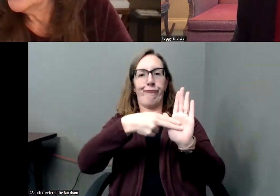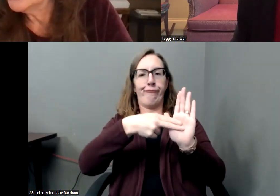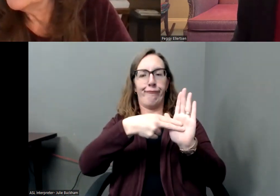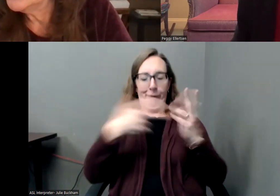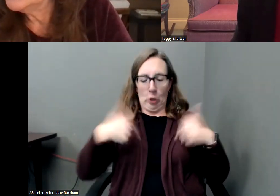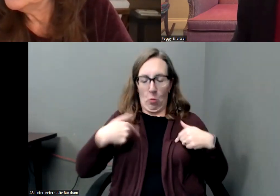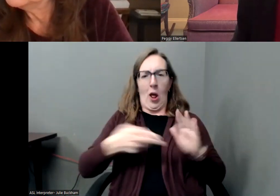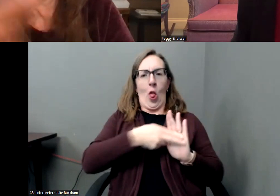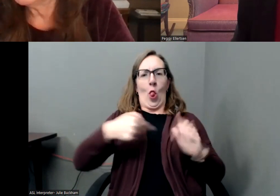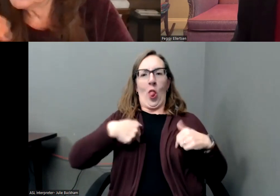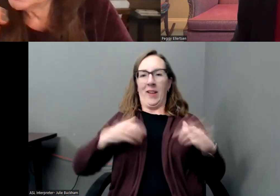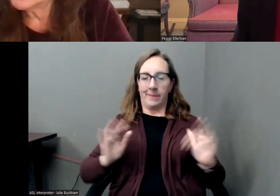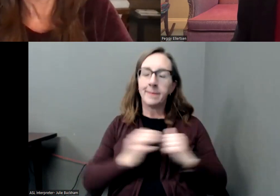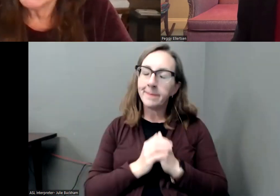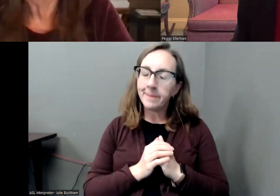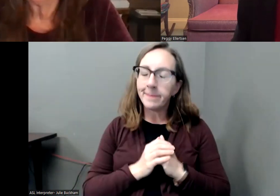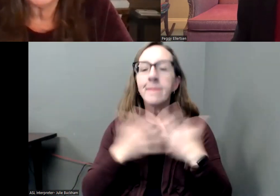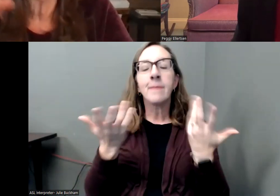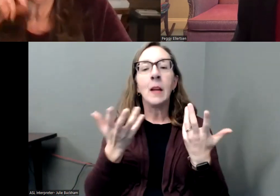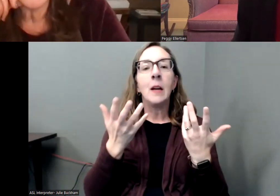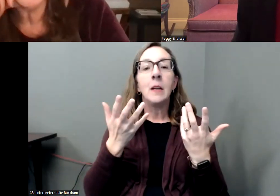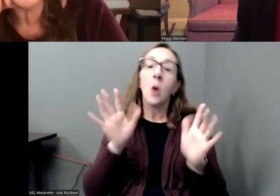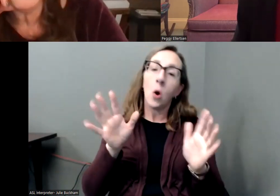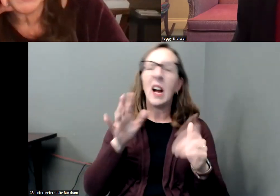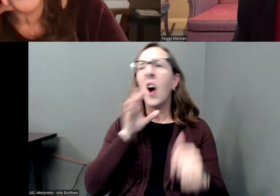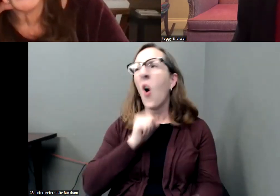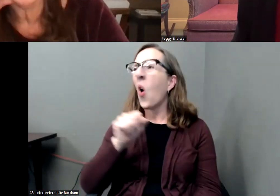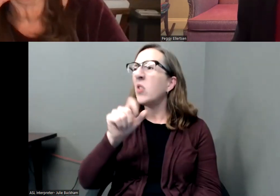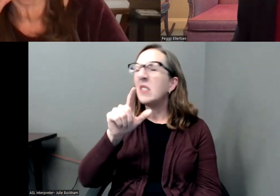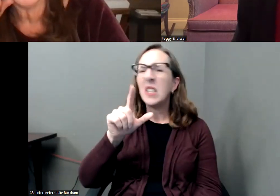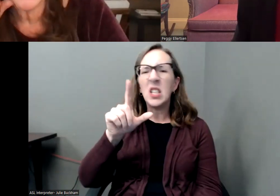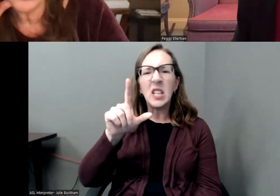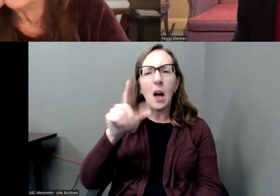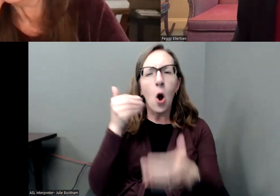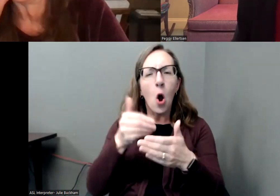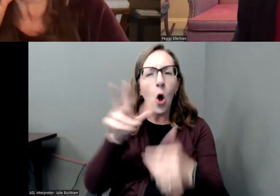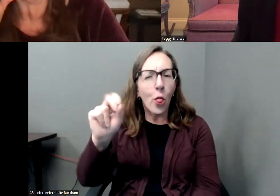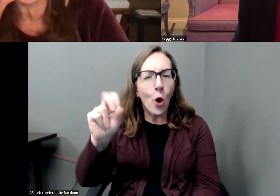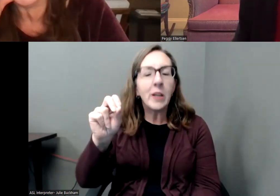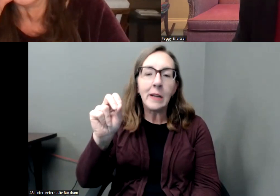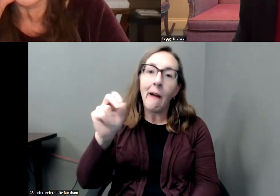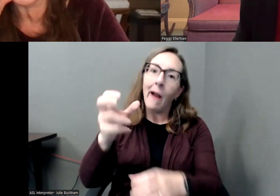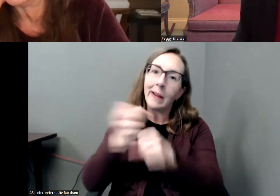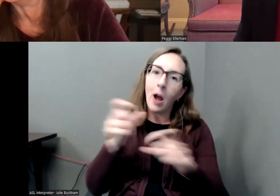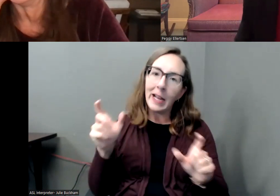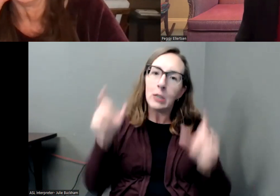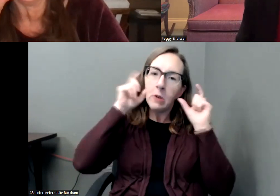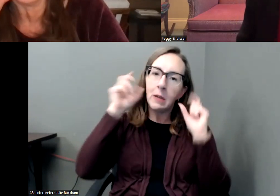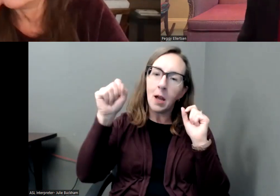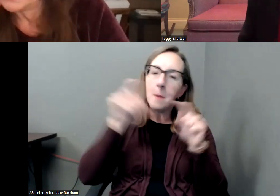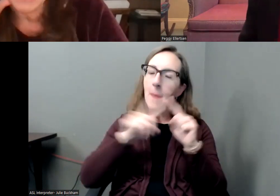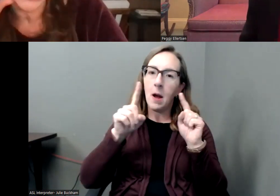So in my hearing, finally in my late 20s, I did get my hearing aid, and it was helpful, but I wore my hair long and I would